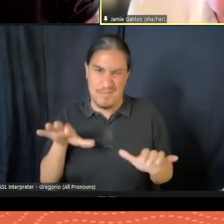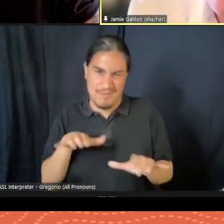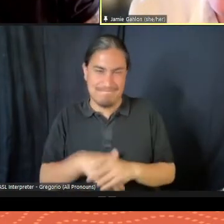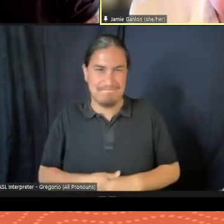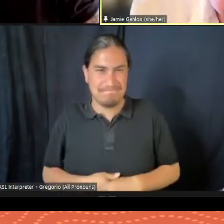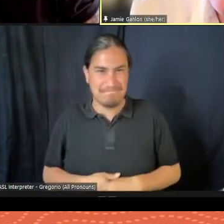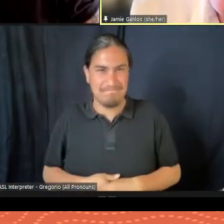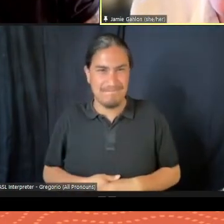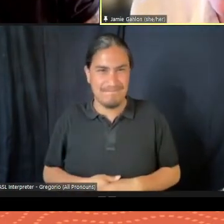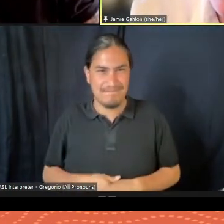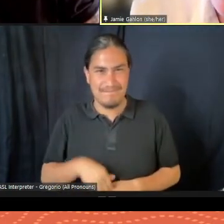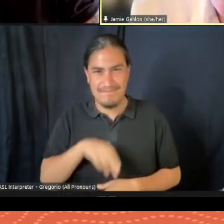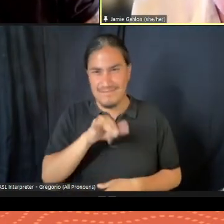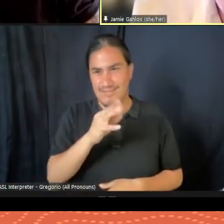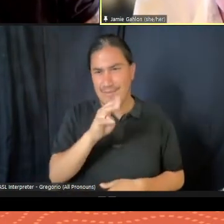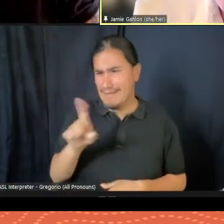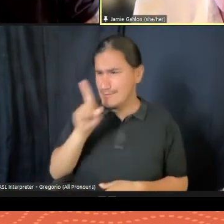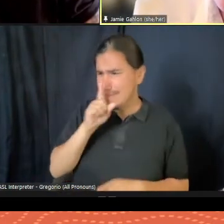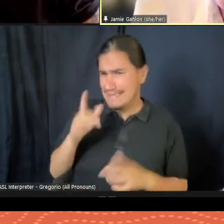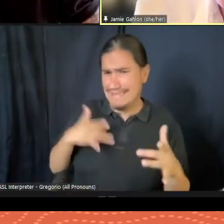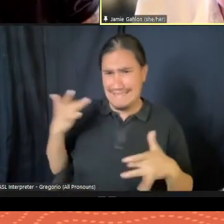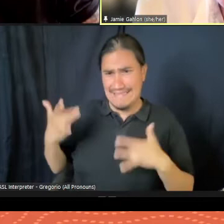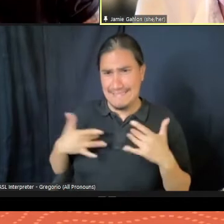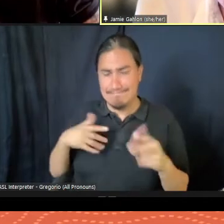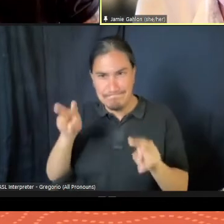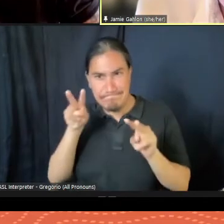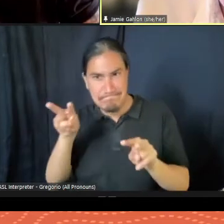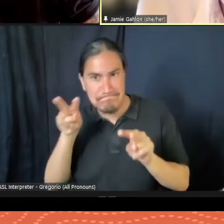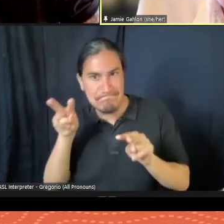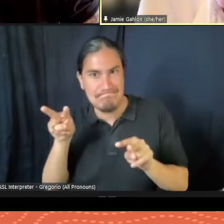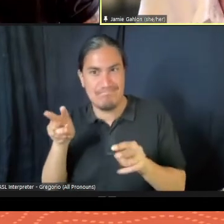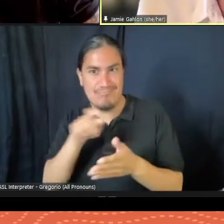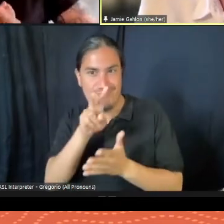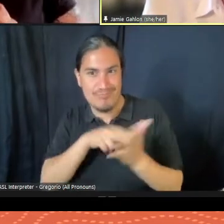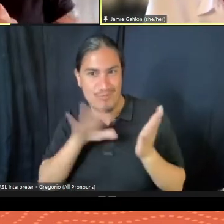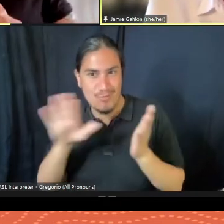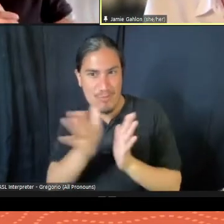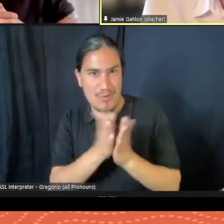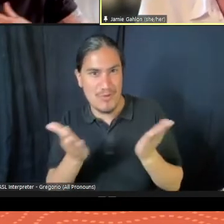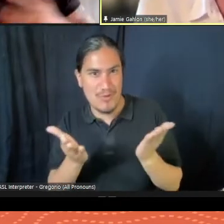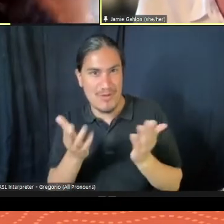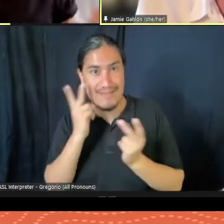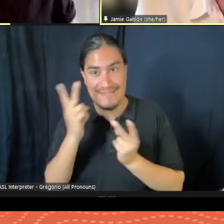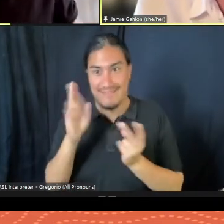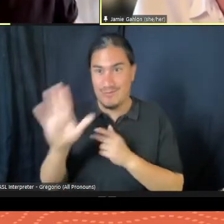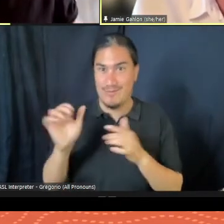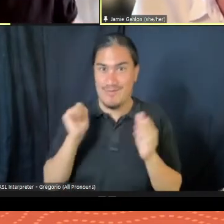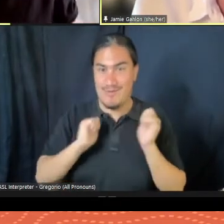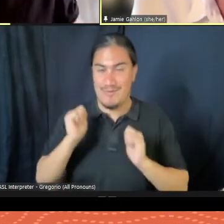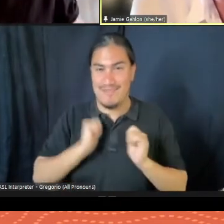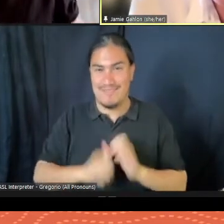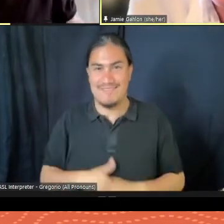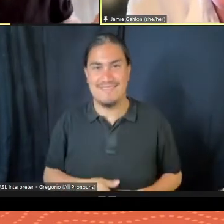so exciting. I can't wait to read the book and see the performance.